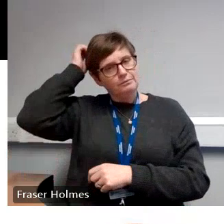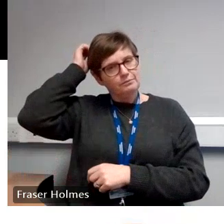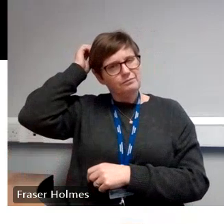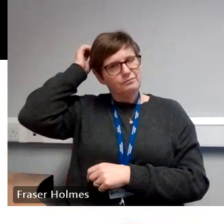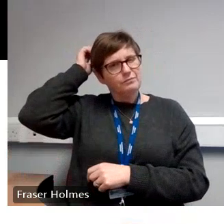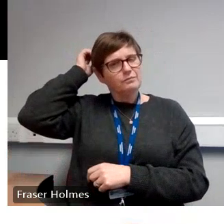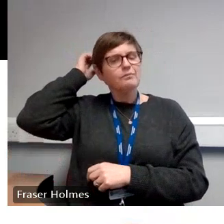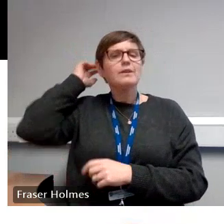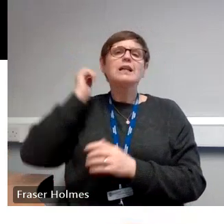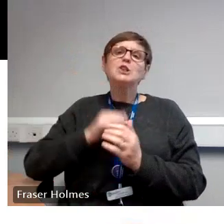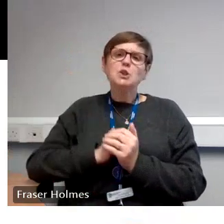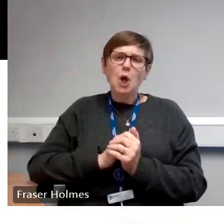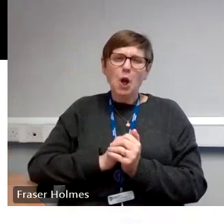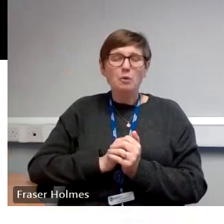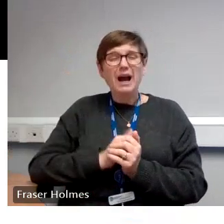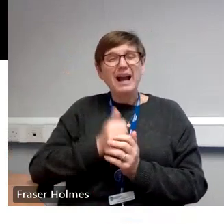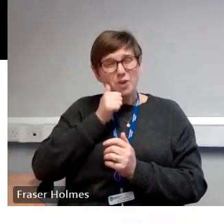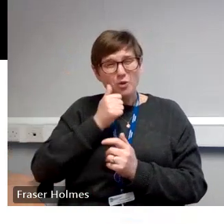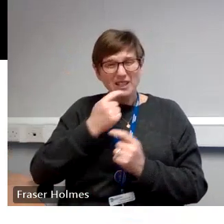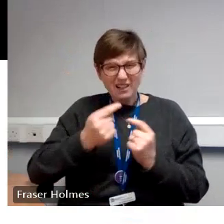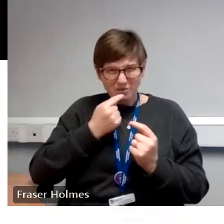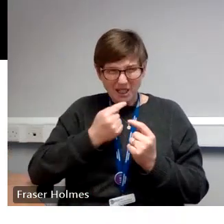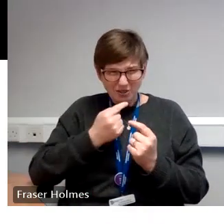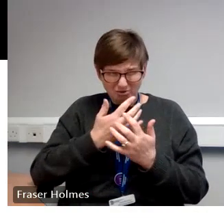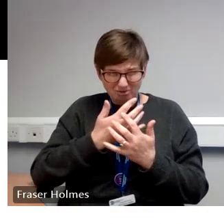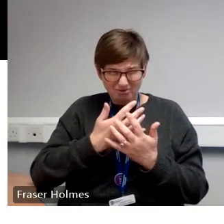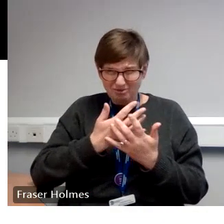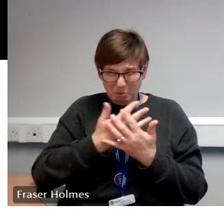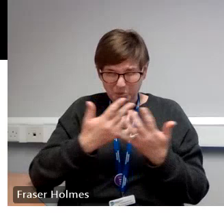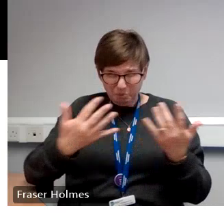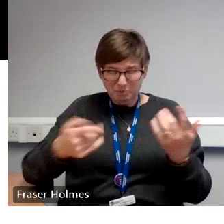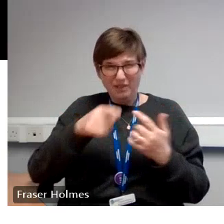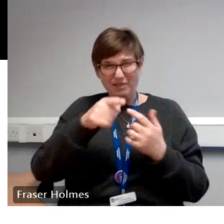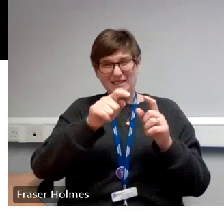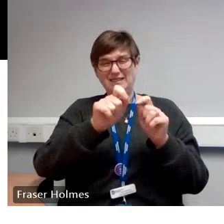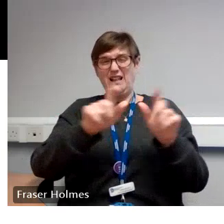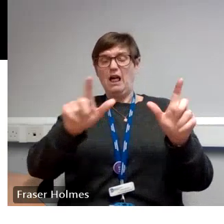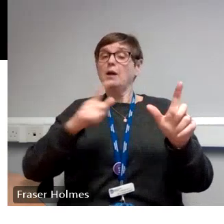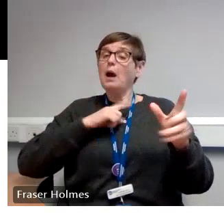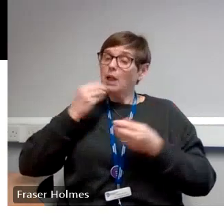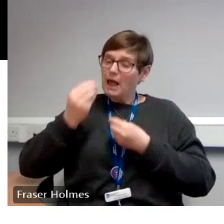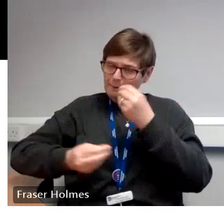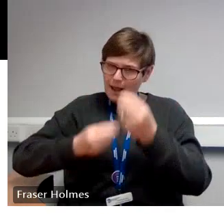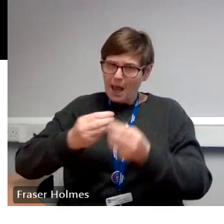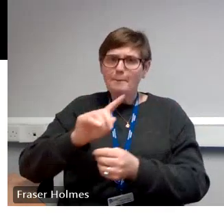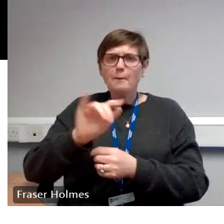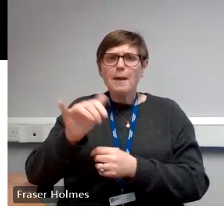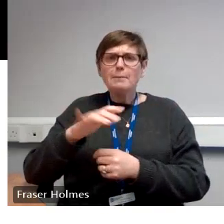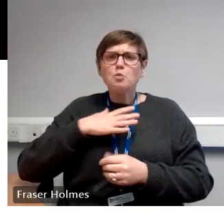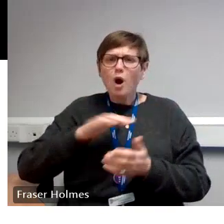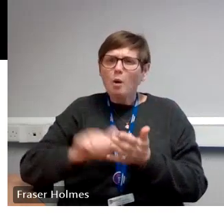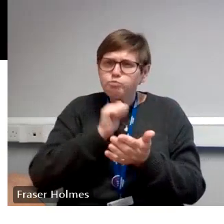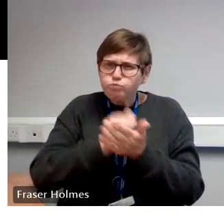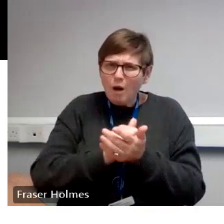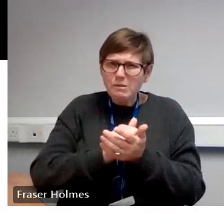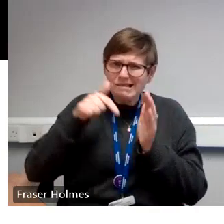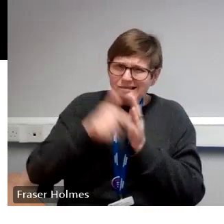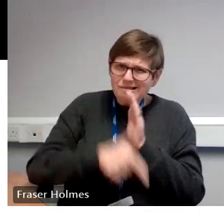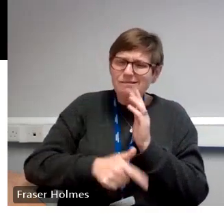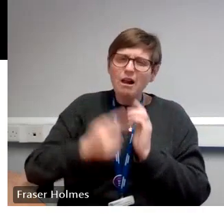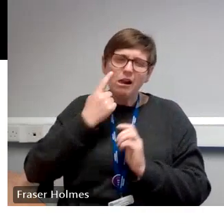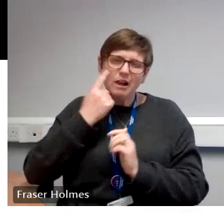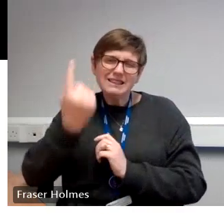So I recognise that this slide has got a lot of information in there. I'm going to talk you through it, but I think you might want to have a proper look at it in your own time